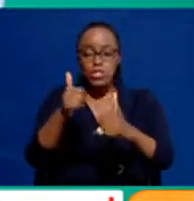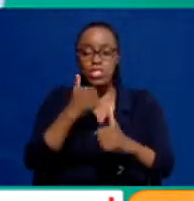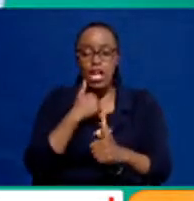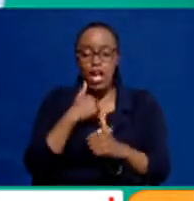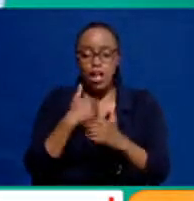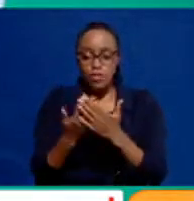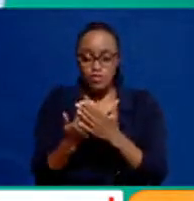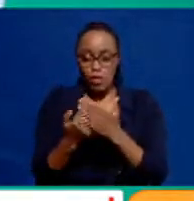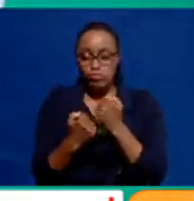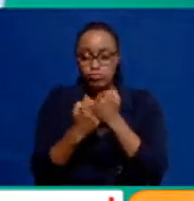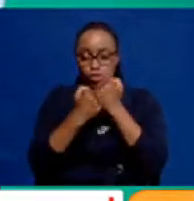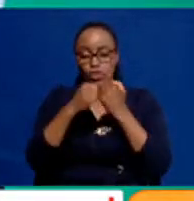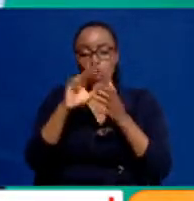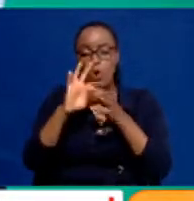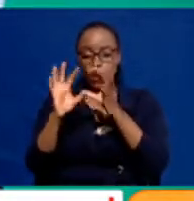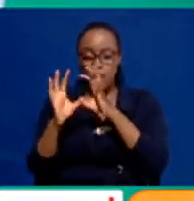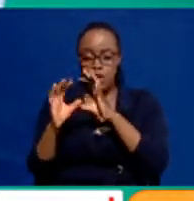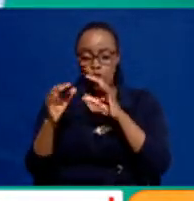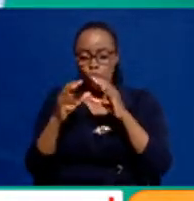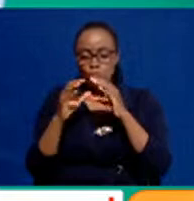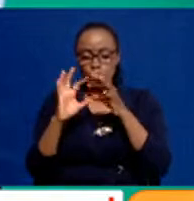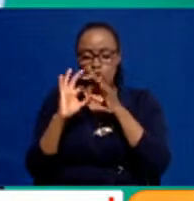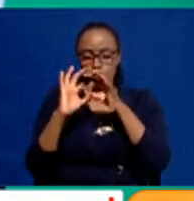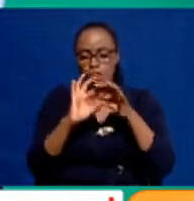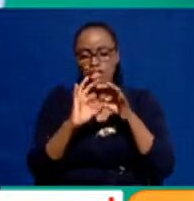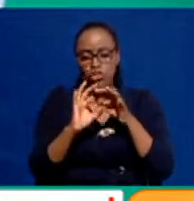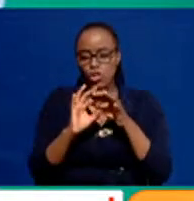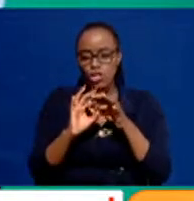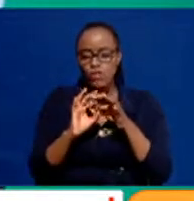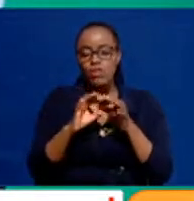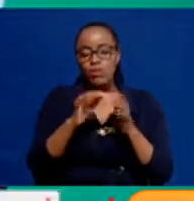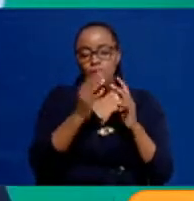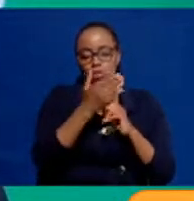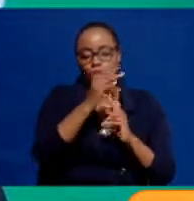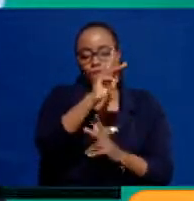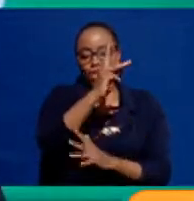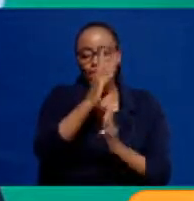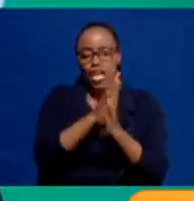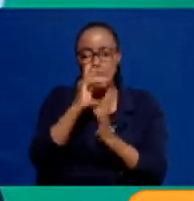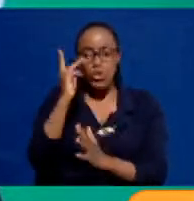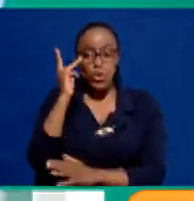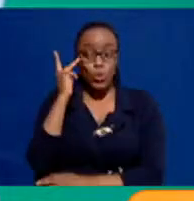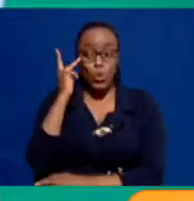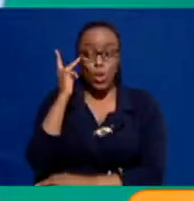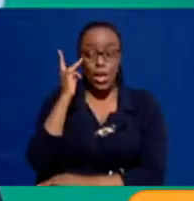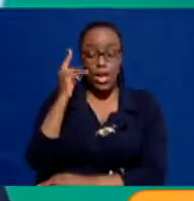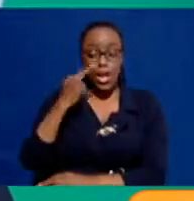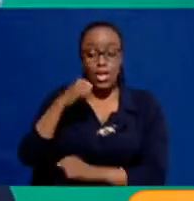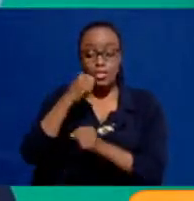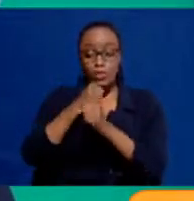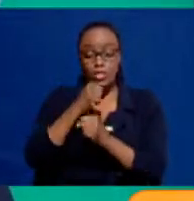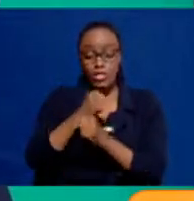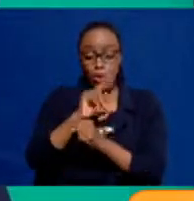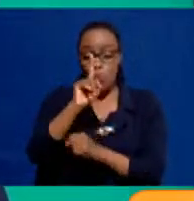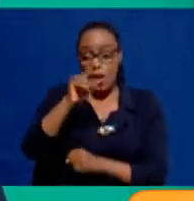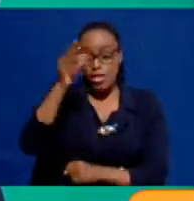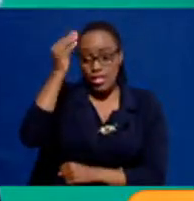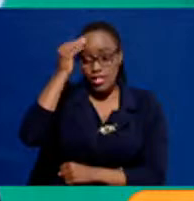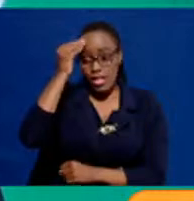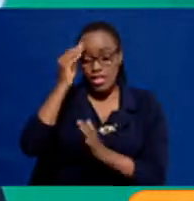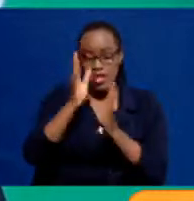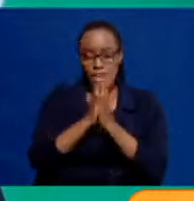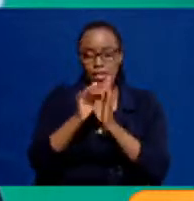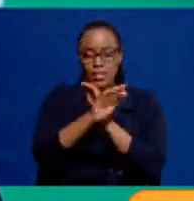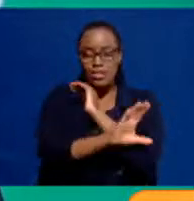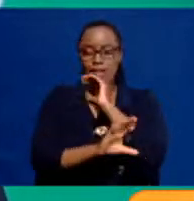grand cooperation model between Kenya and Korea. And we've been able to do year one study, and